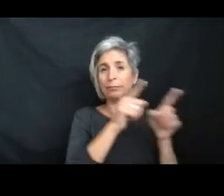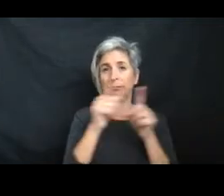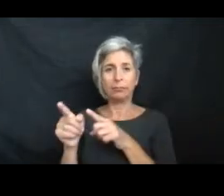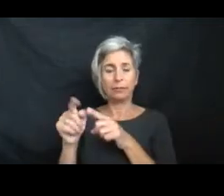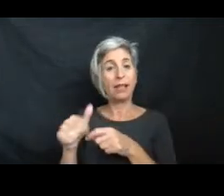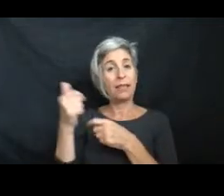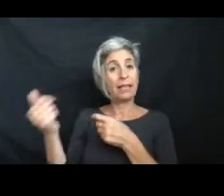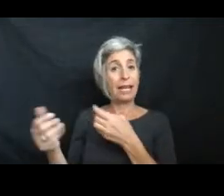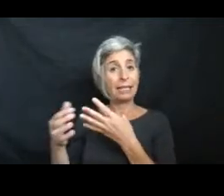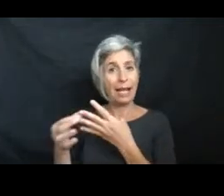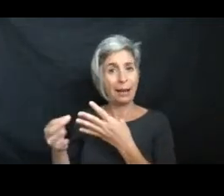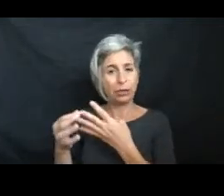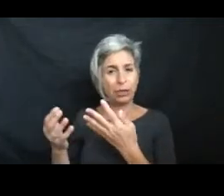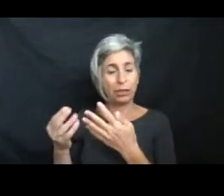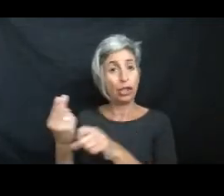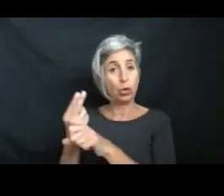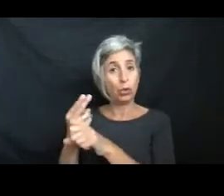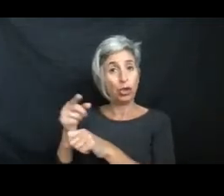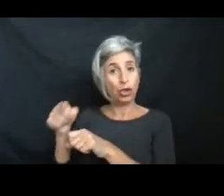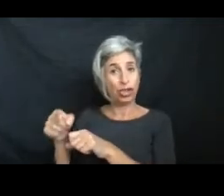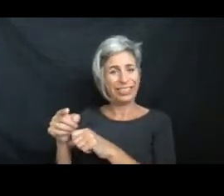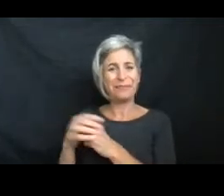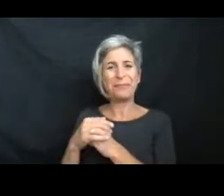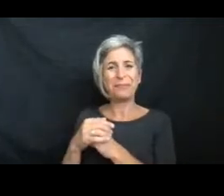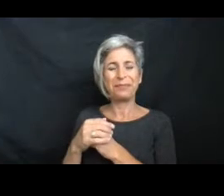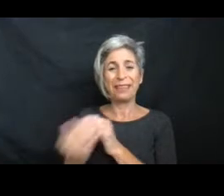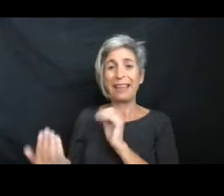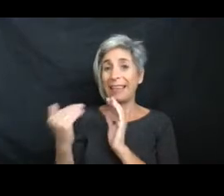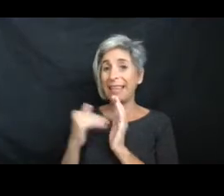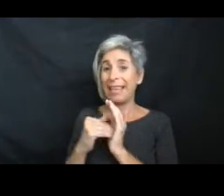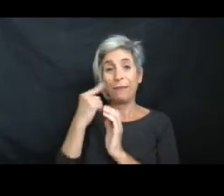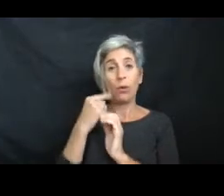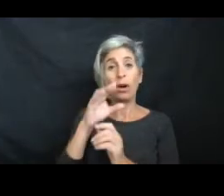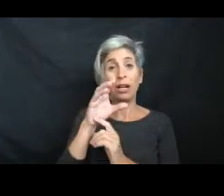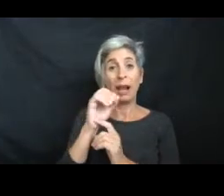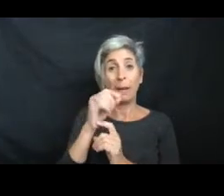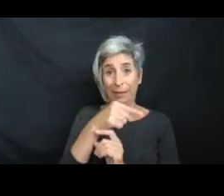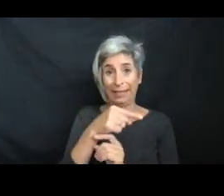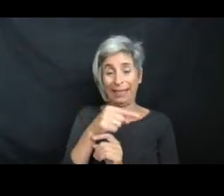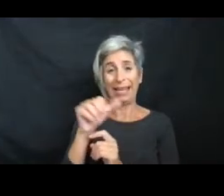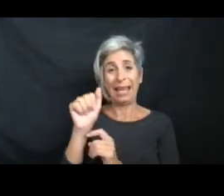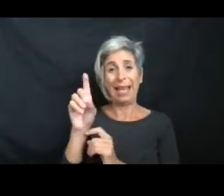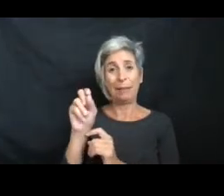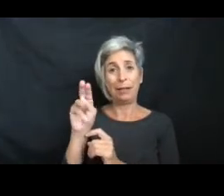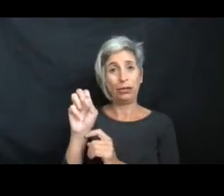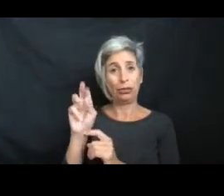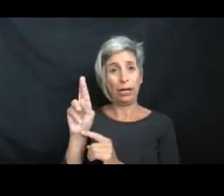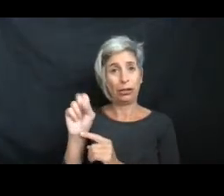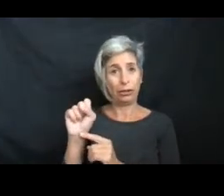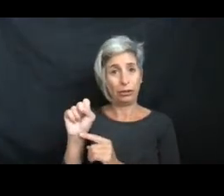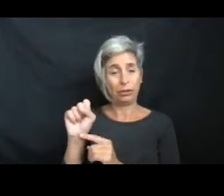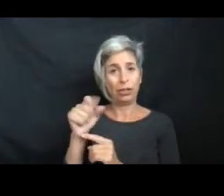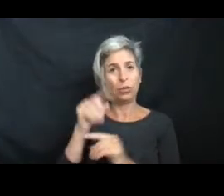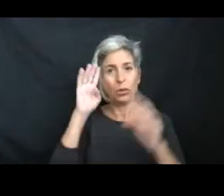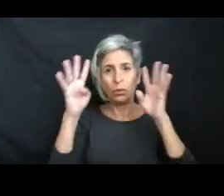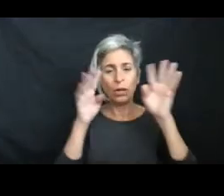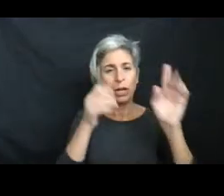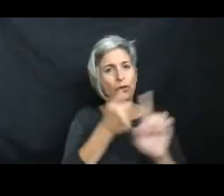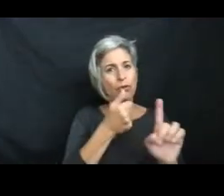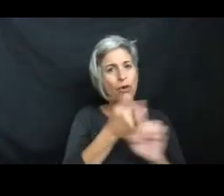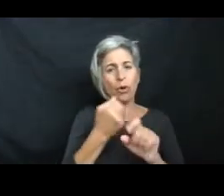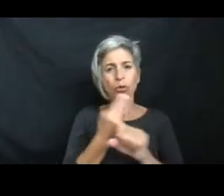option is users, and this is again just for the company administrator, and that's where you can create your own users for